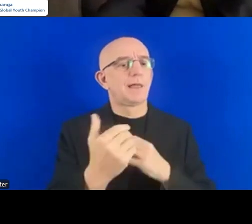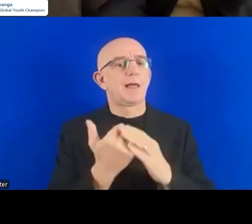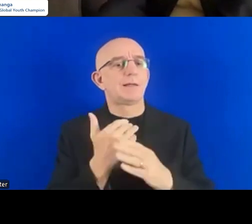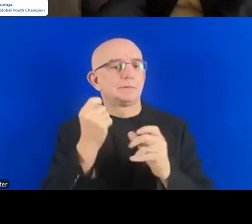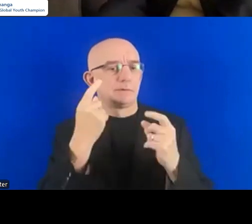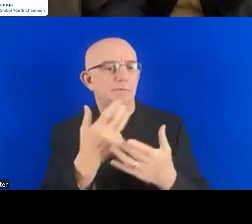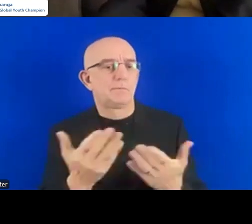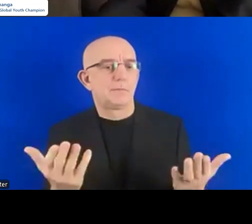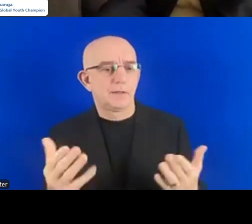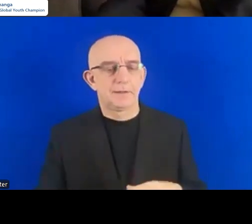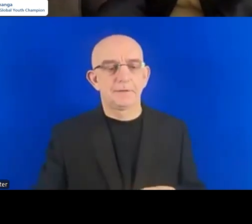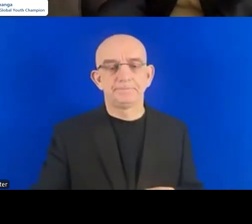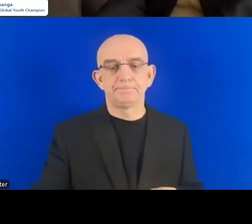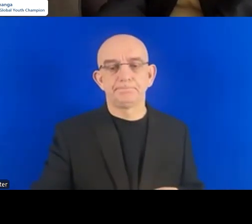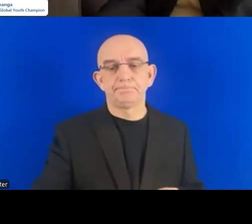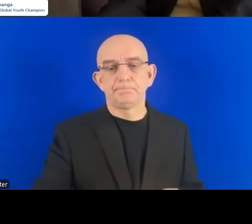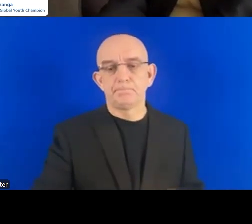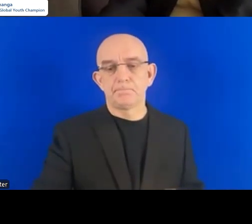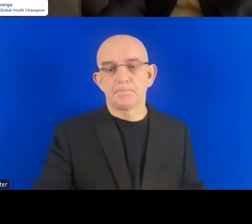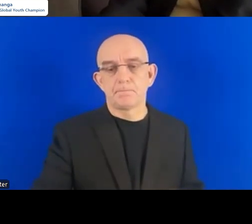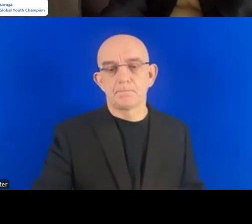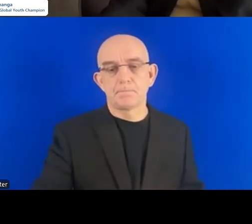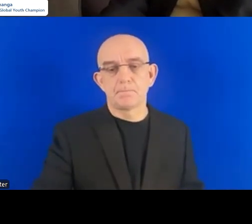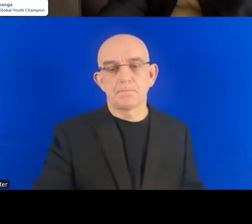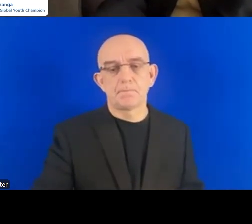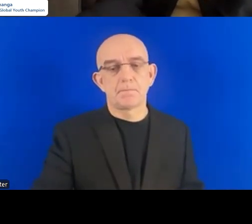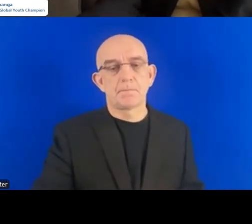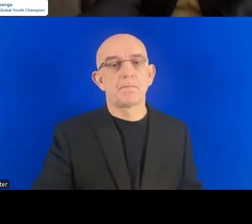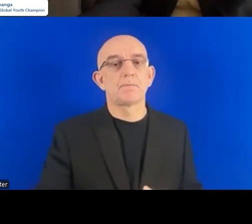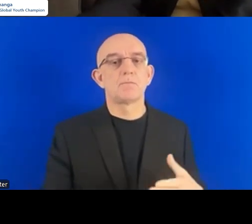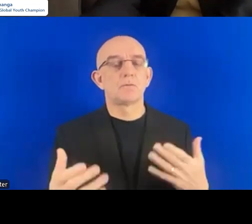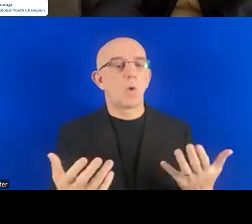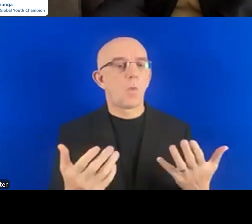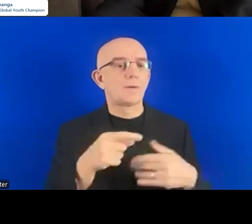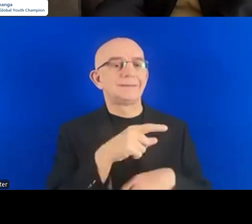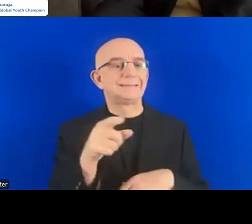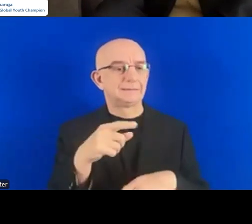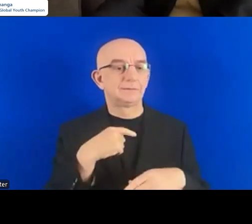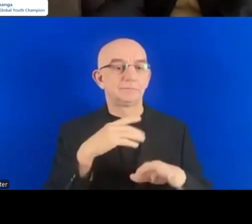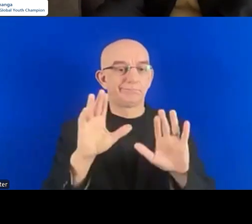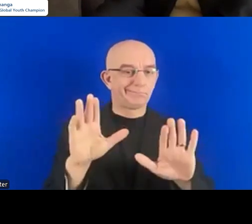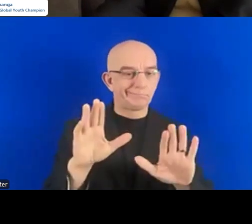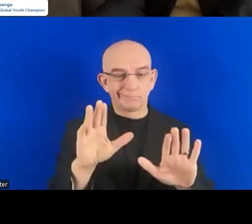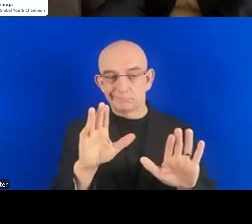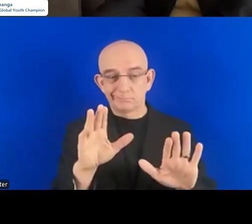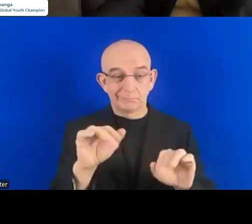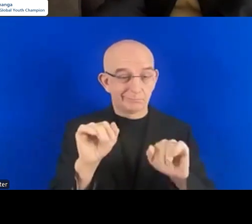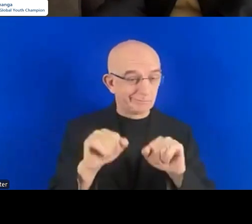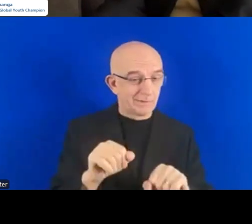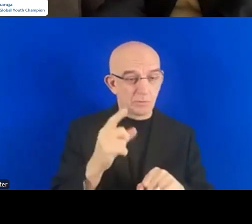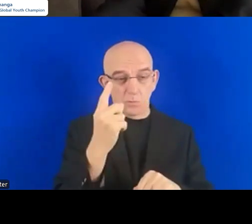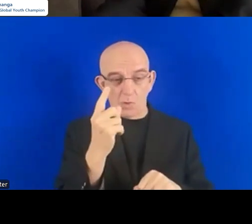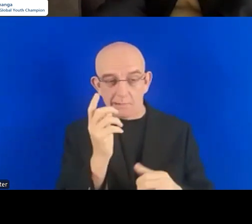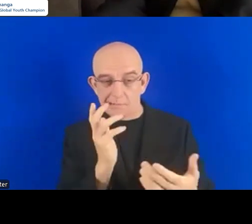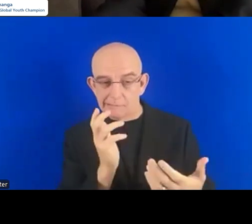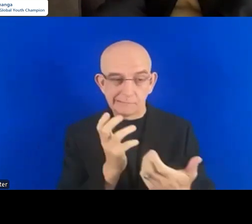one last one from Joy. Joy, we have a question from someone in the chat that says,